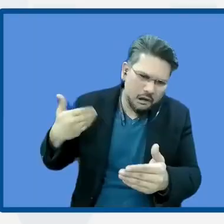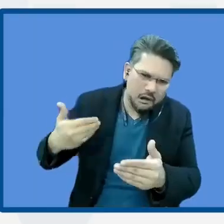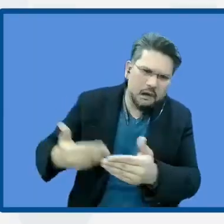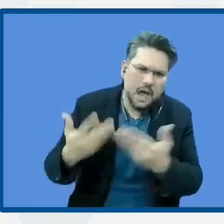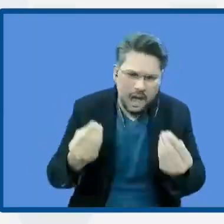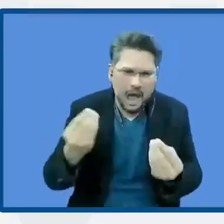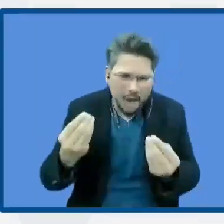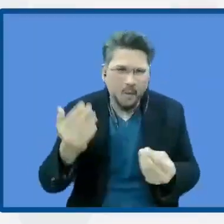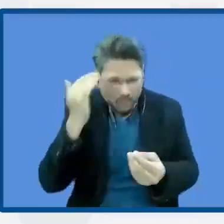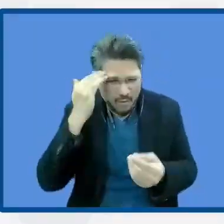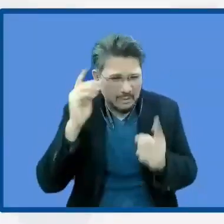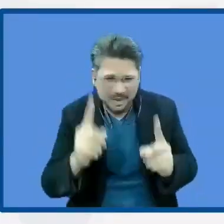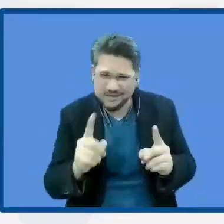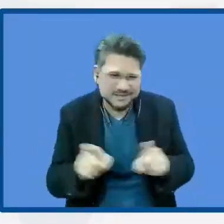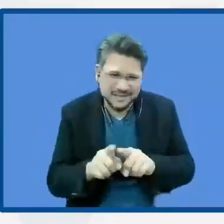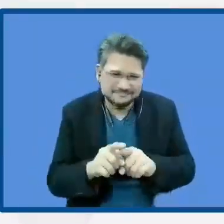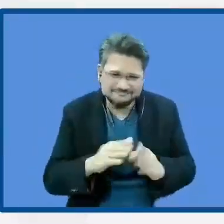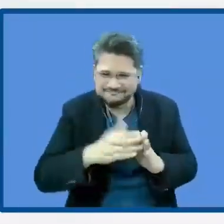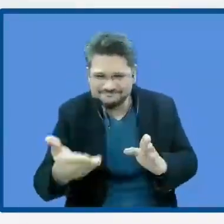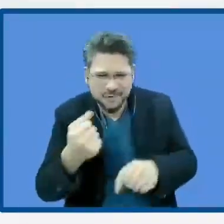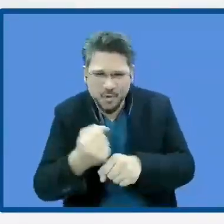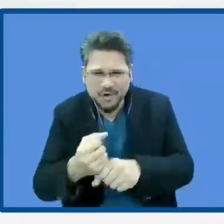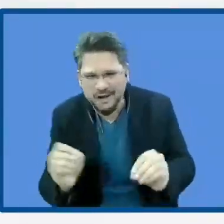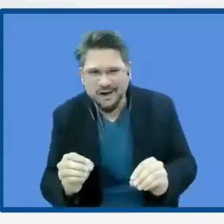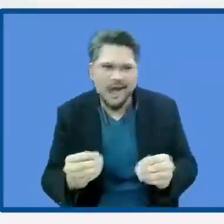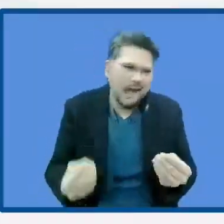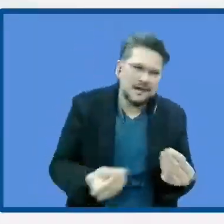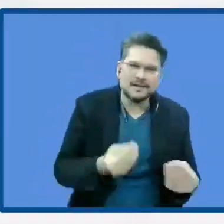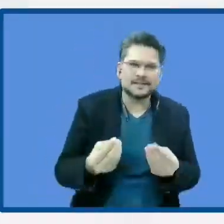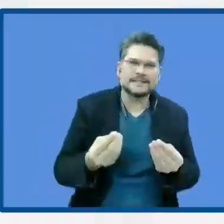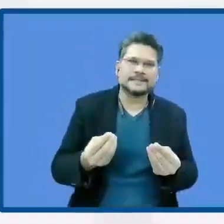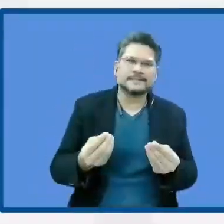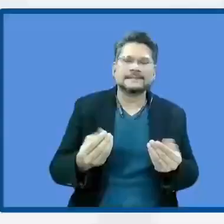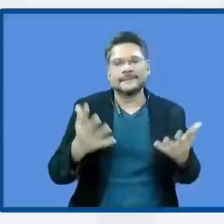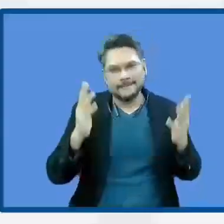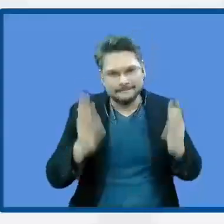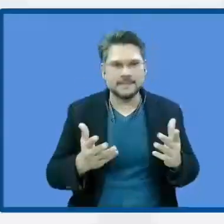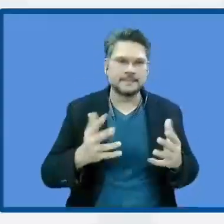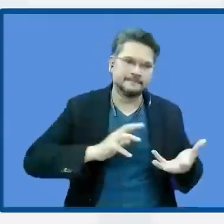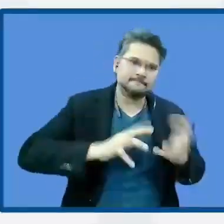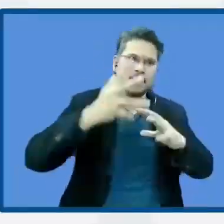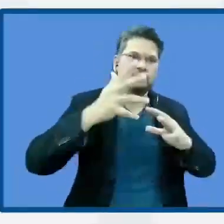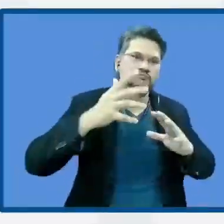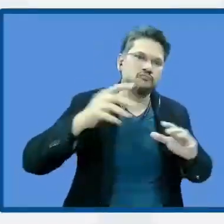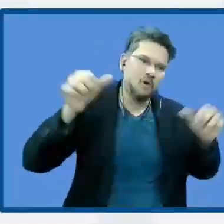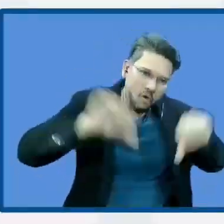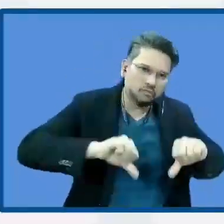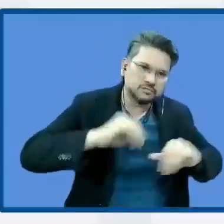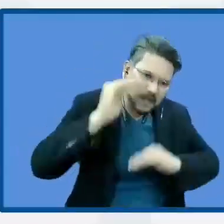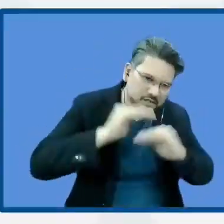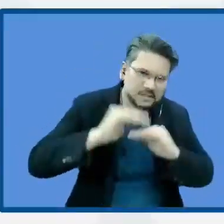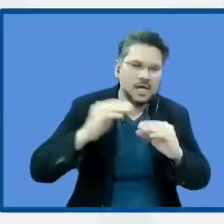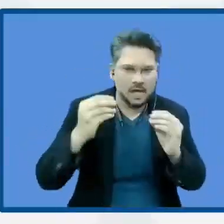need to see results in the reduction of damages and losses in any of our